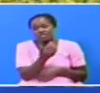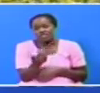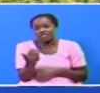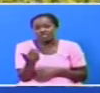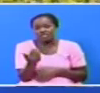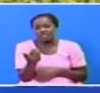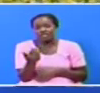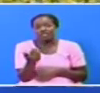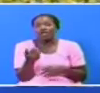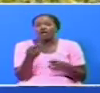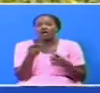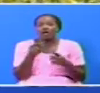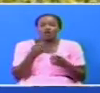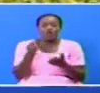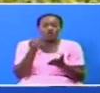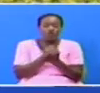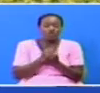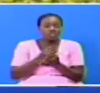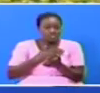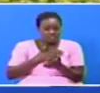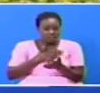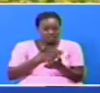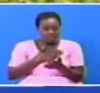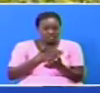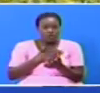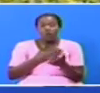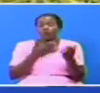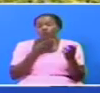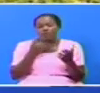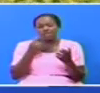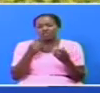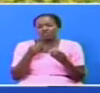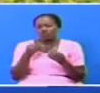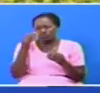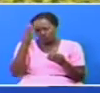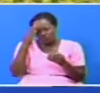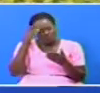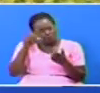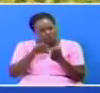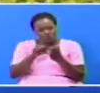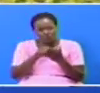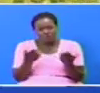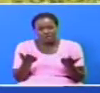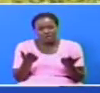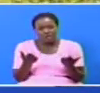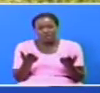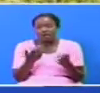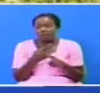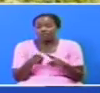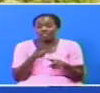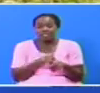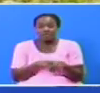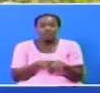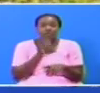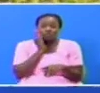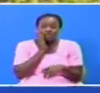to our office where we wanted to get our way forward in this matter. But when the mother was